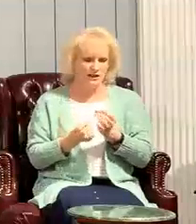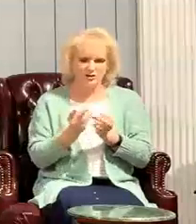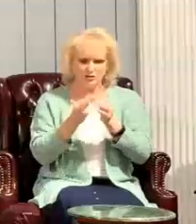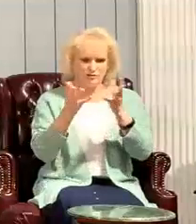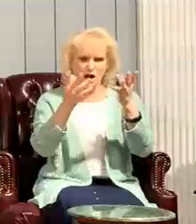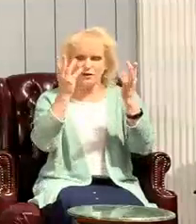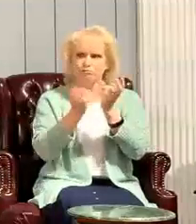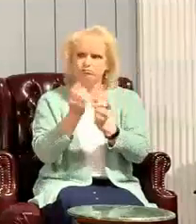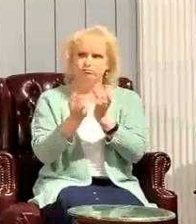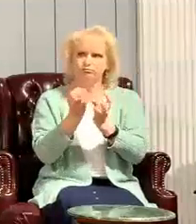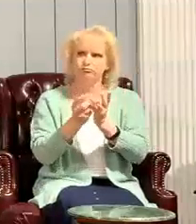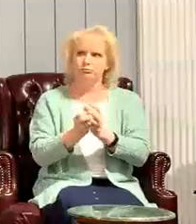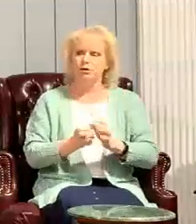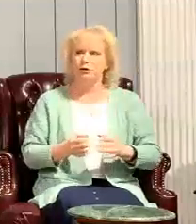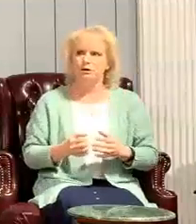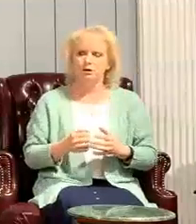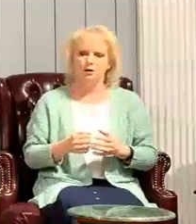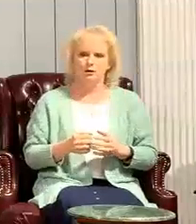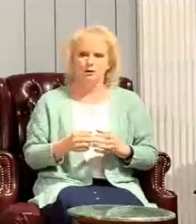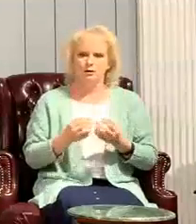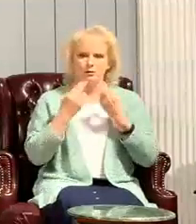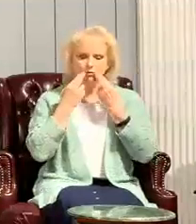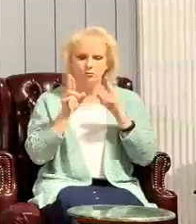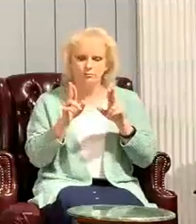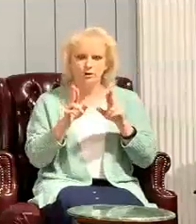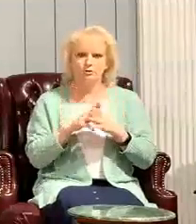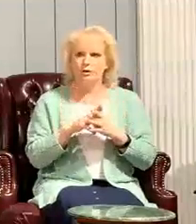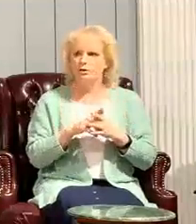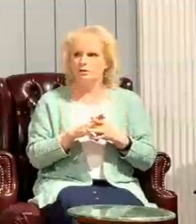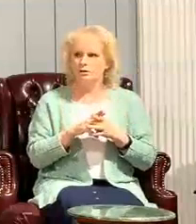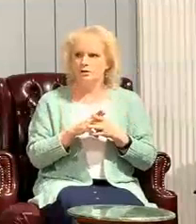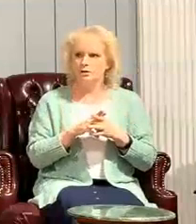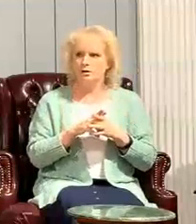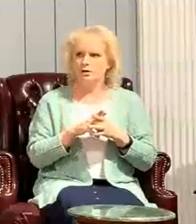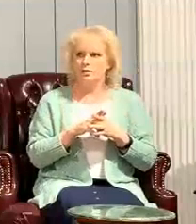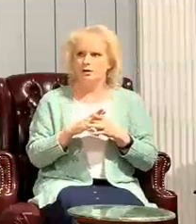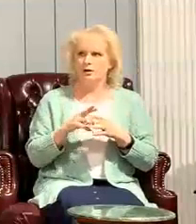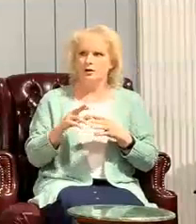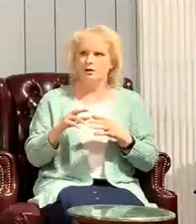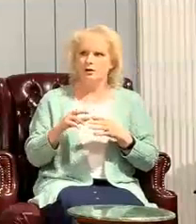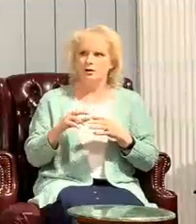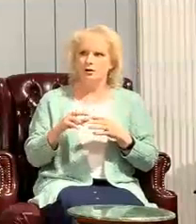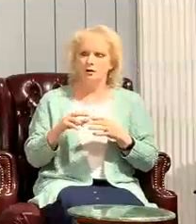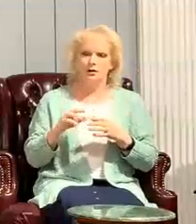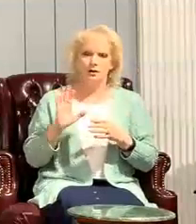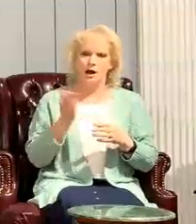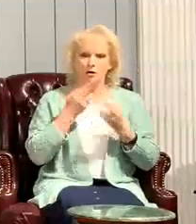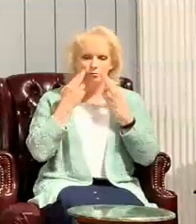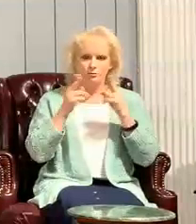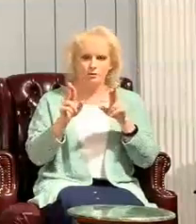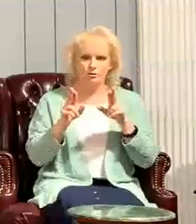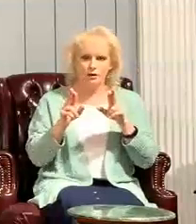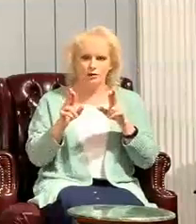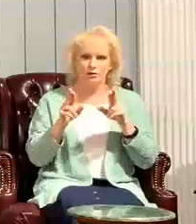was, the refrigerator, the kitchen, because it was in the Victorian days when it was built, our